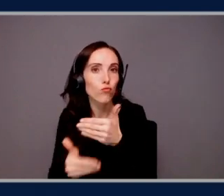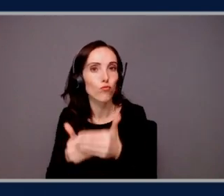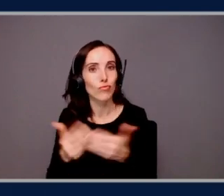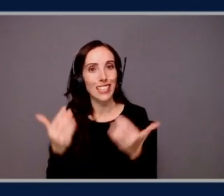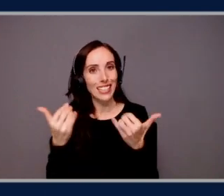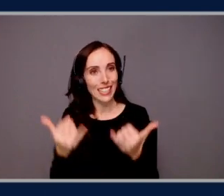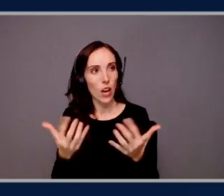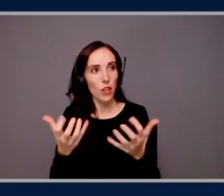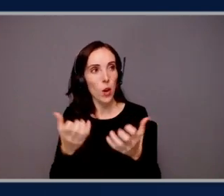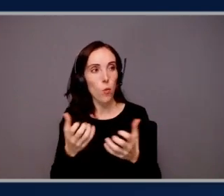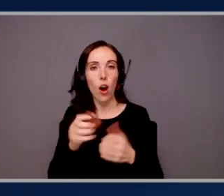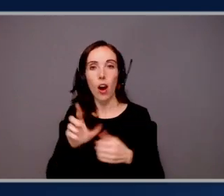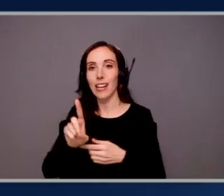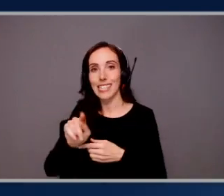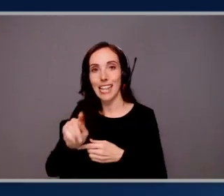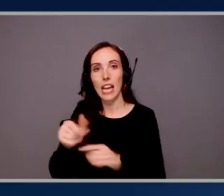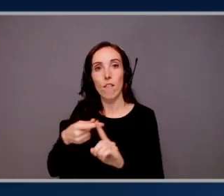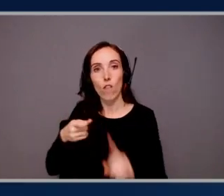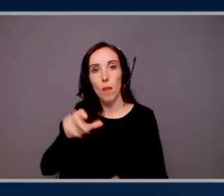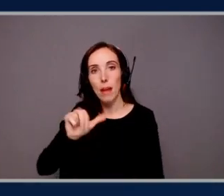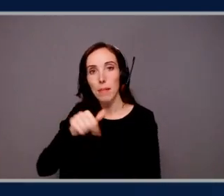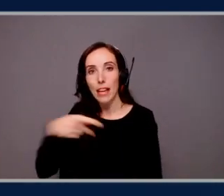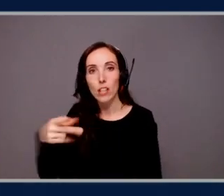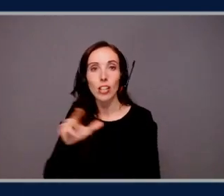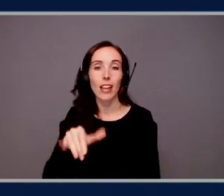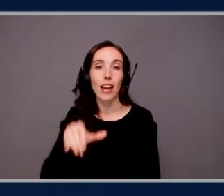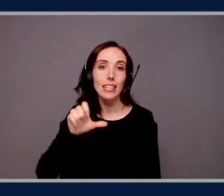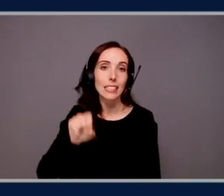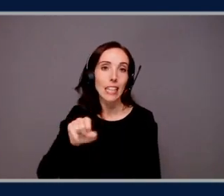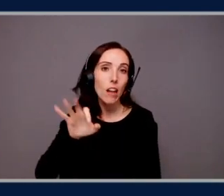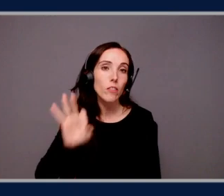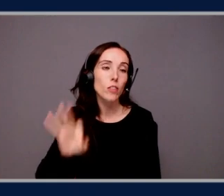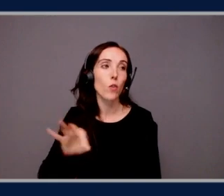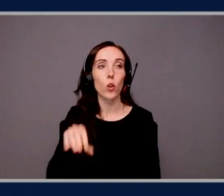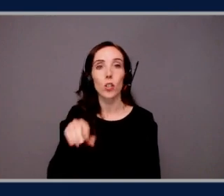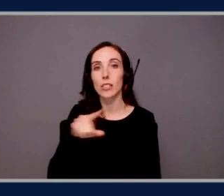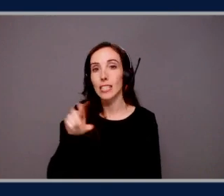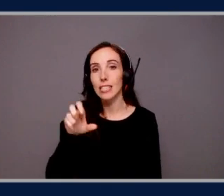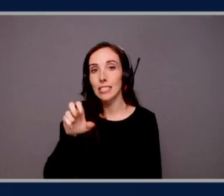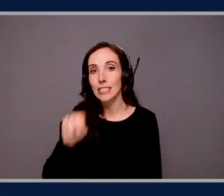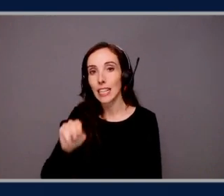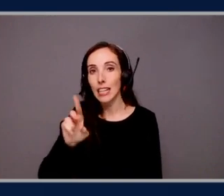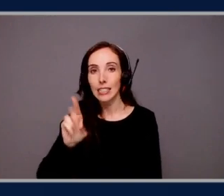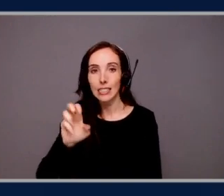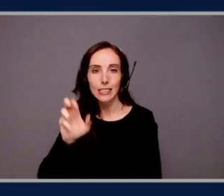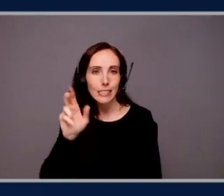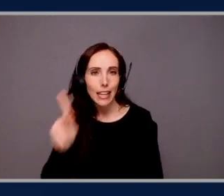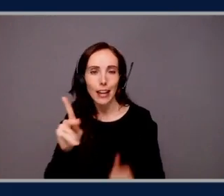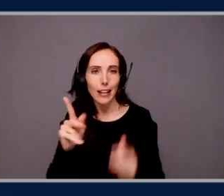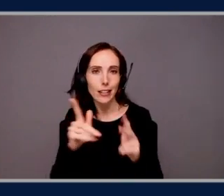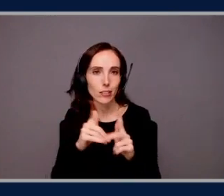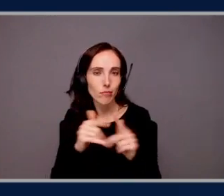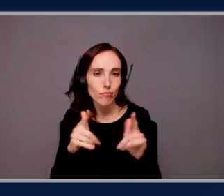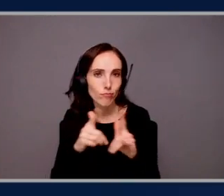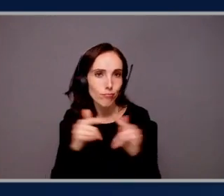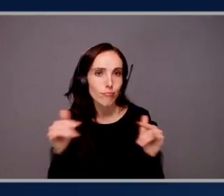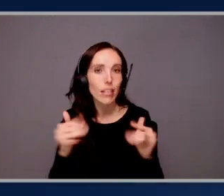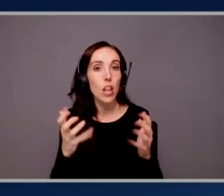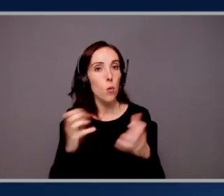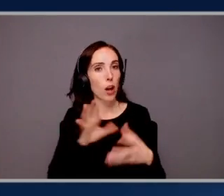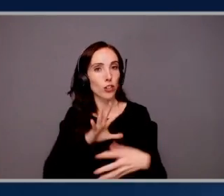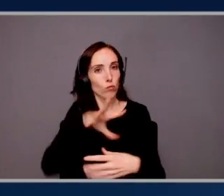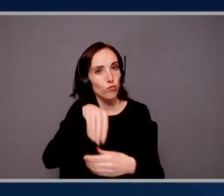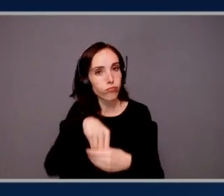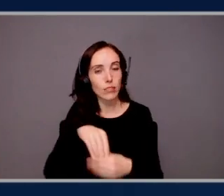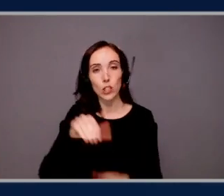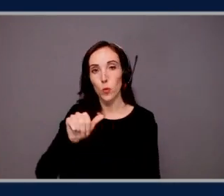some applications that they use. Things like Salesforce, ServiceNow, Zendesk, things that people are often using, and they want to bring that into AWS